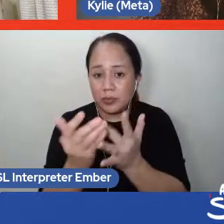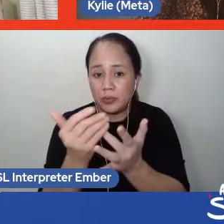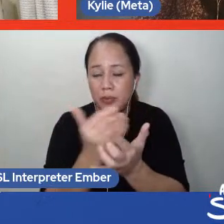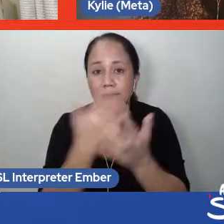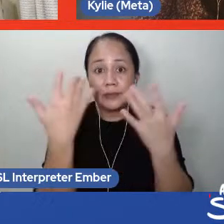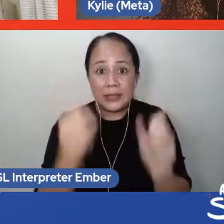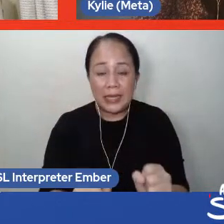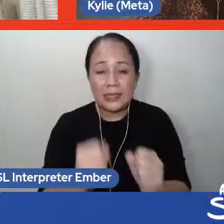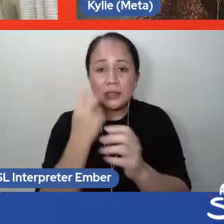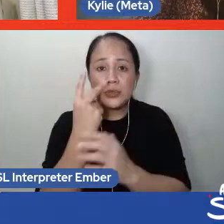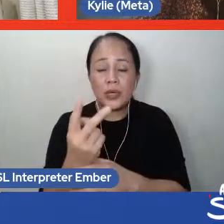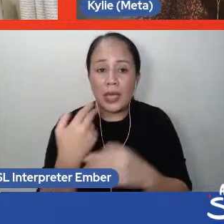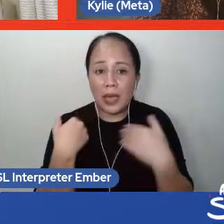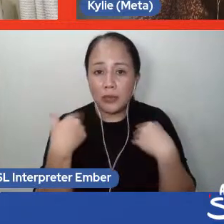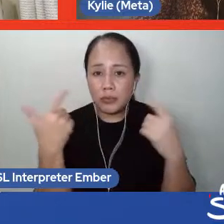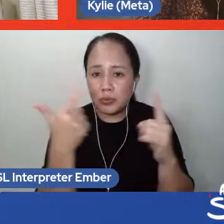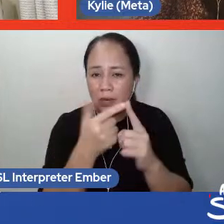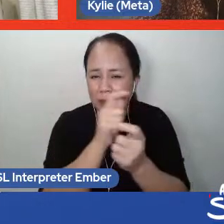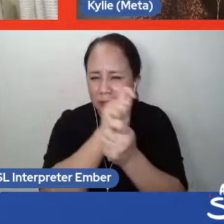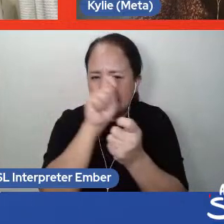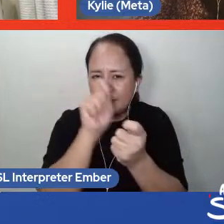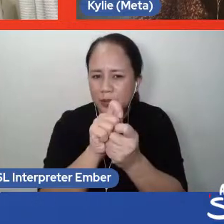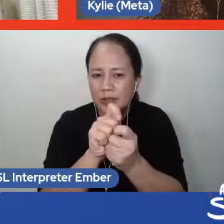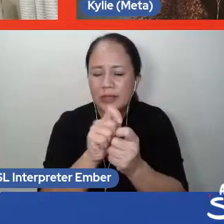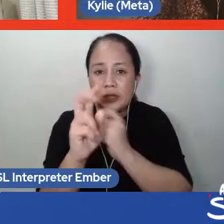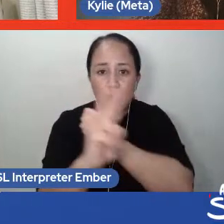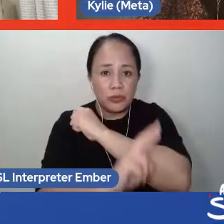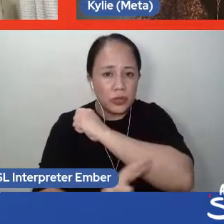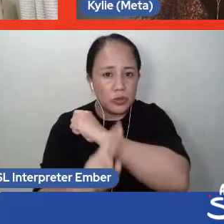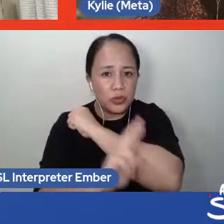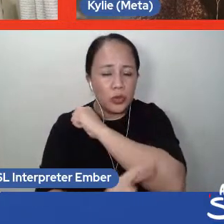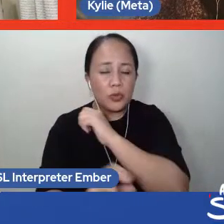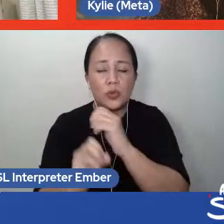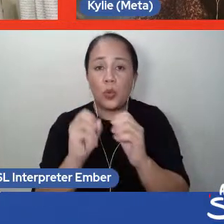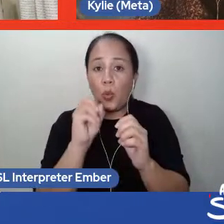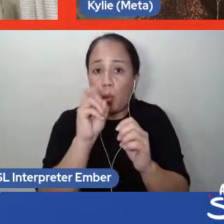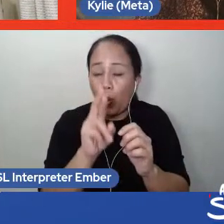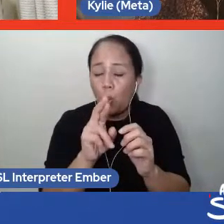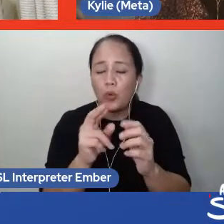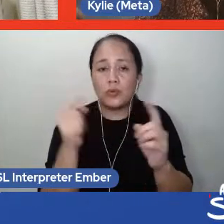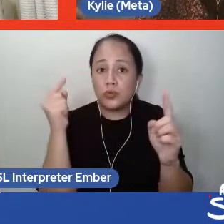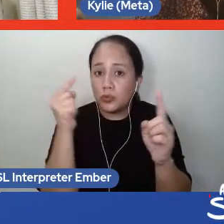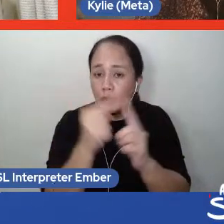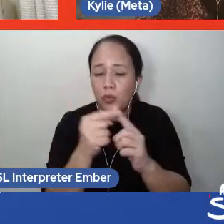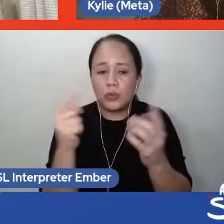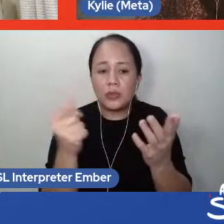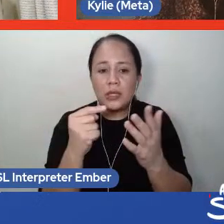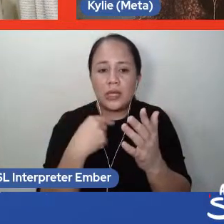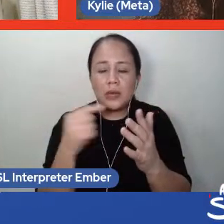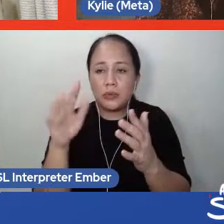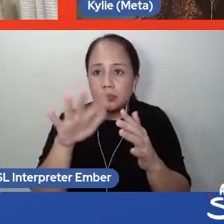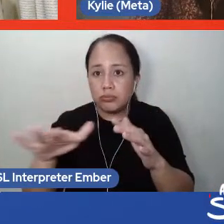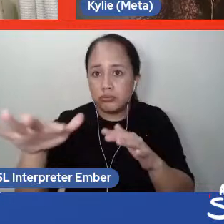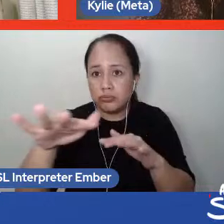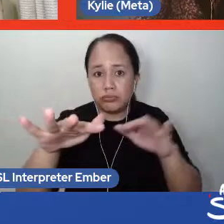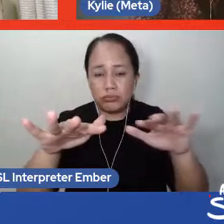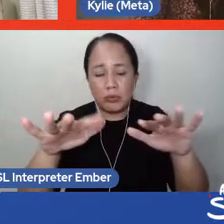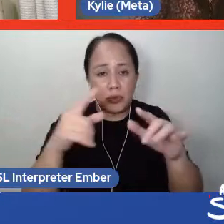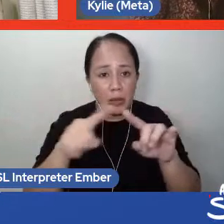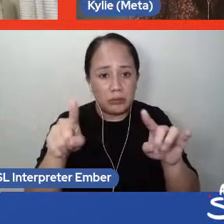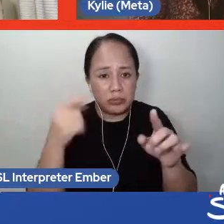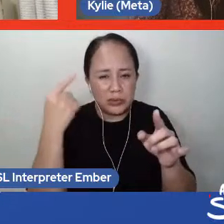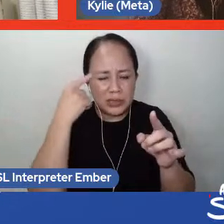see if they're targeting a particular region, if they're targeting particular demographics.